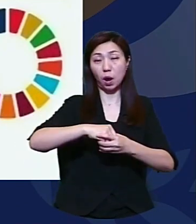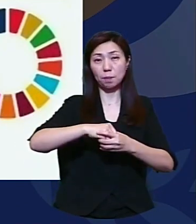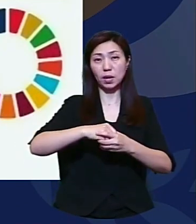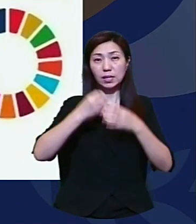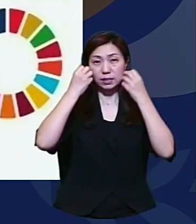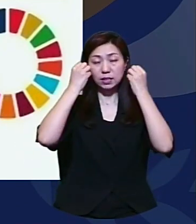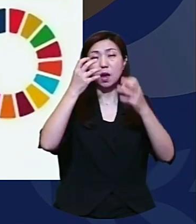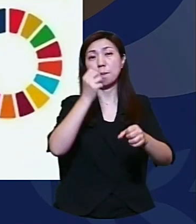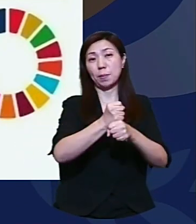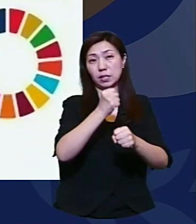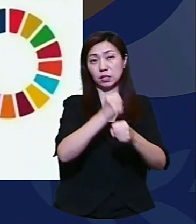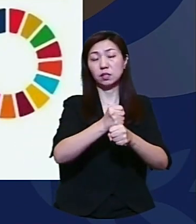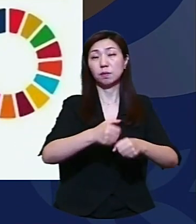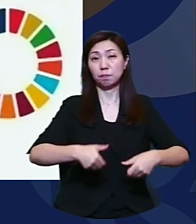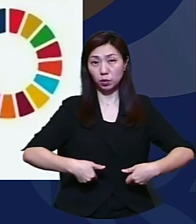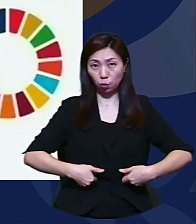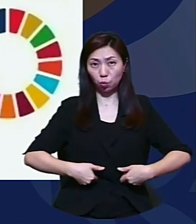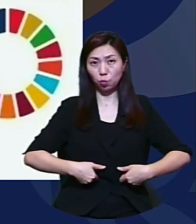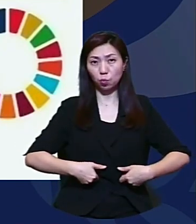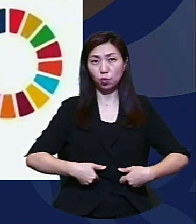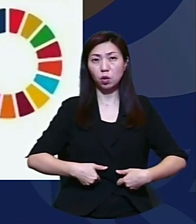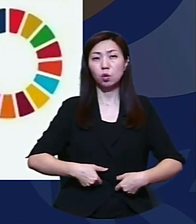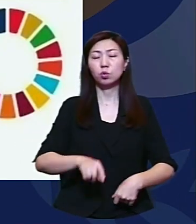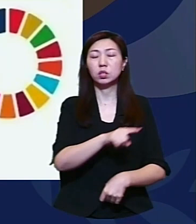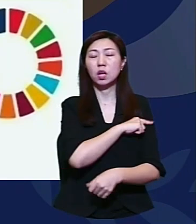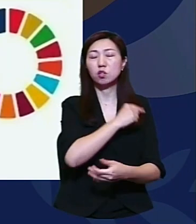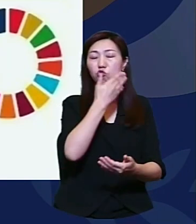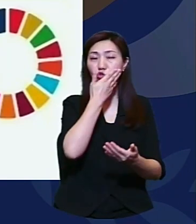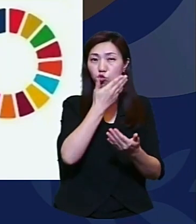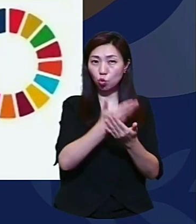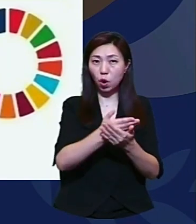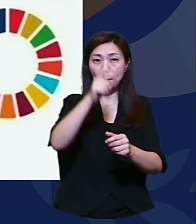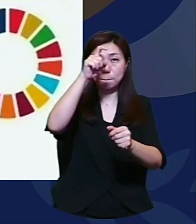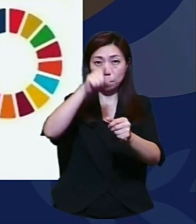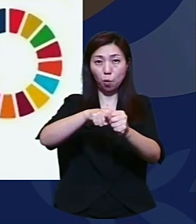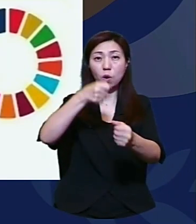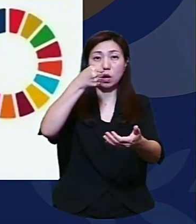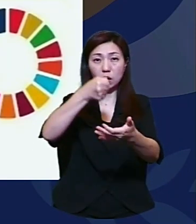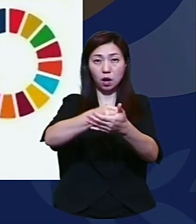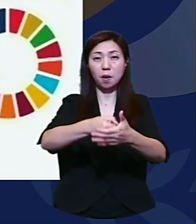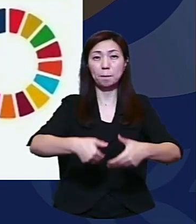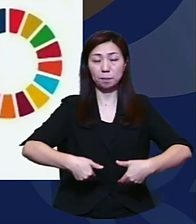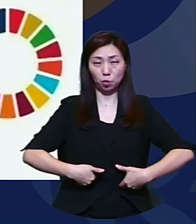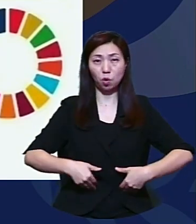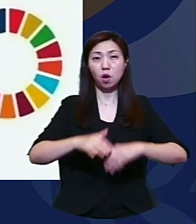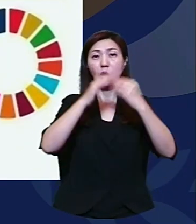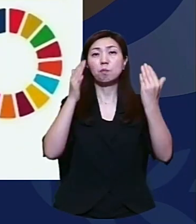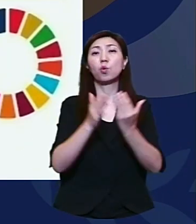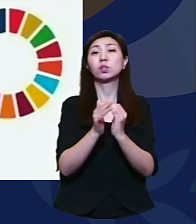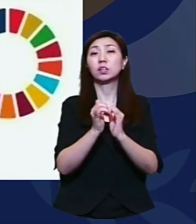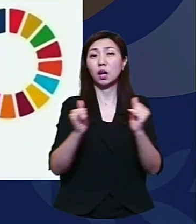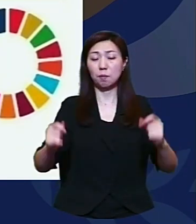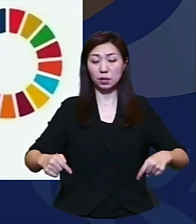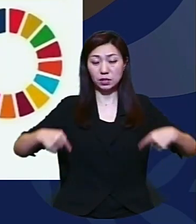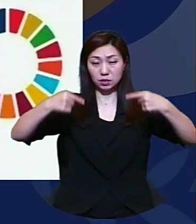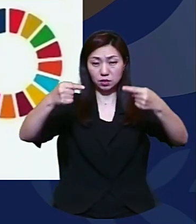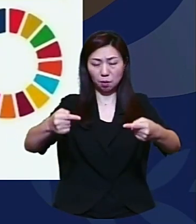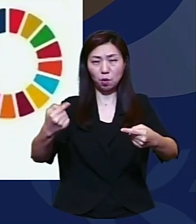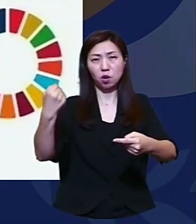where all departments, all agencies, and all authorities of the government are together. Past